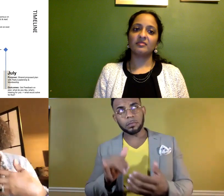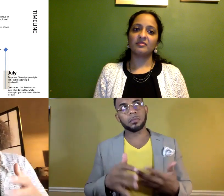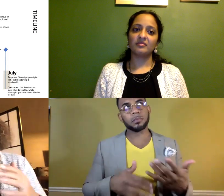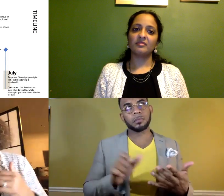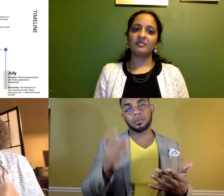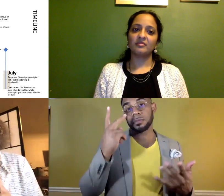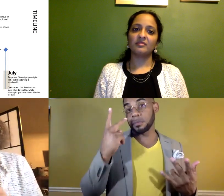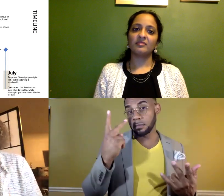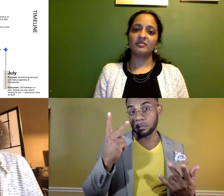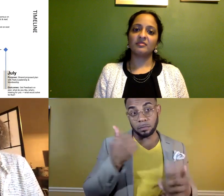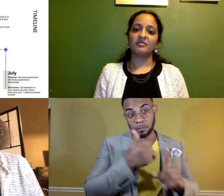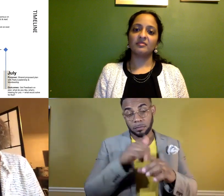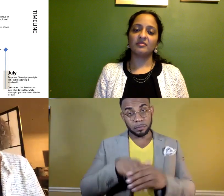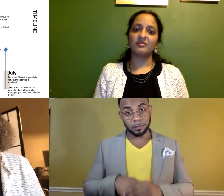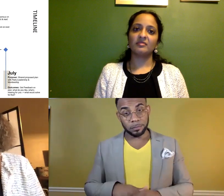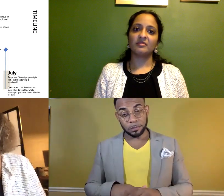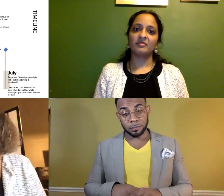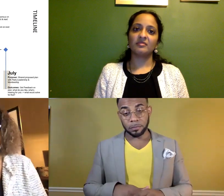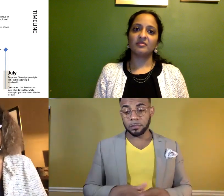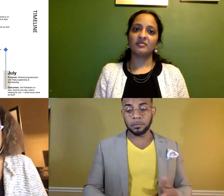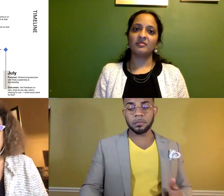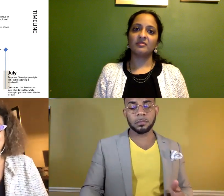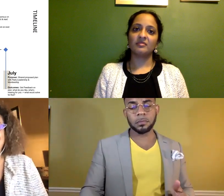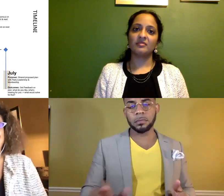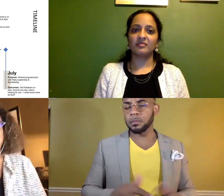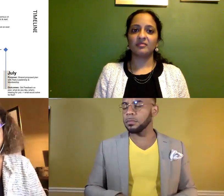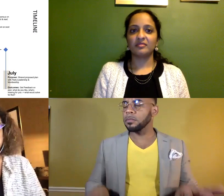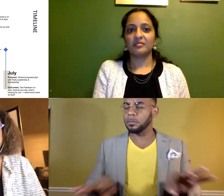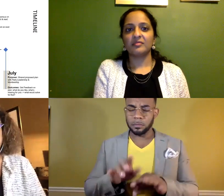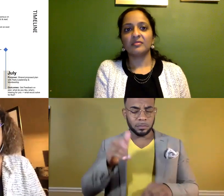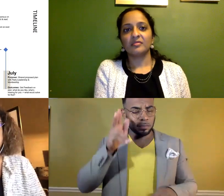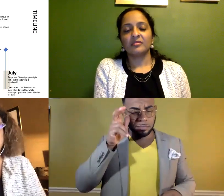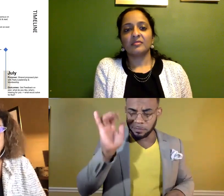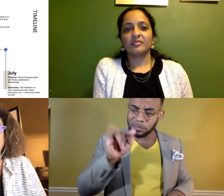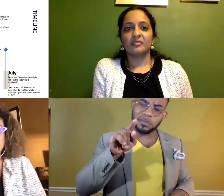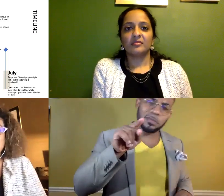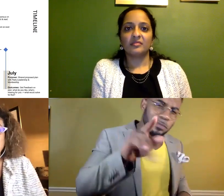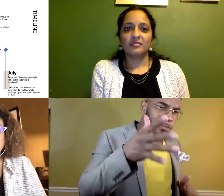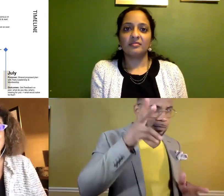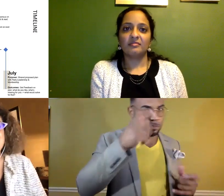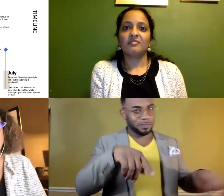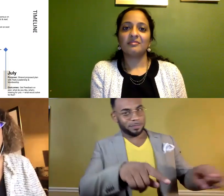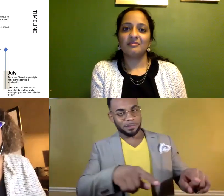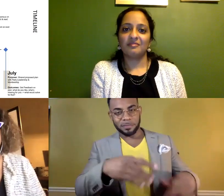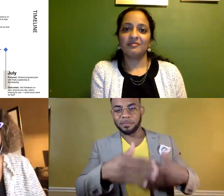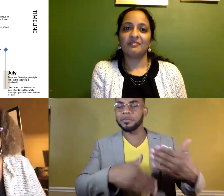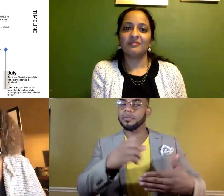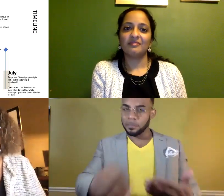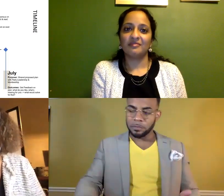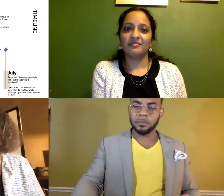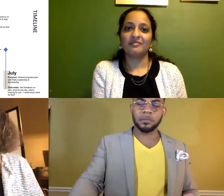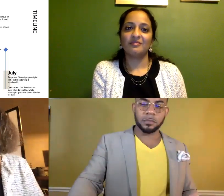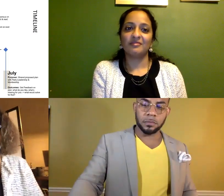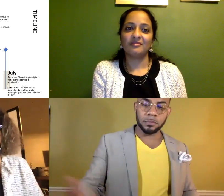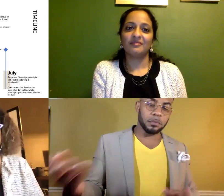they see themselves in, what's super important is that they hear that you've heard them. And so coming